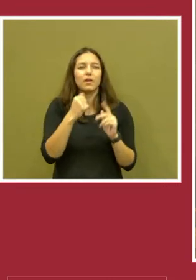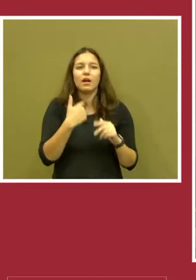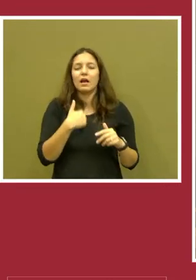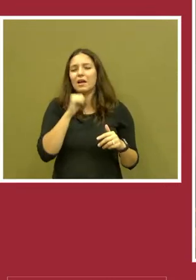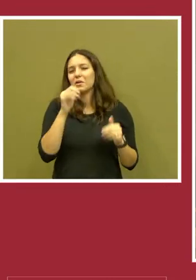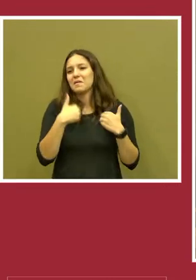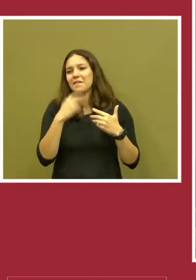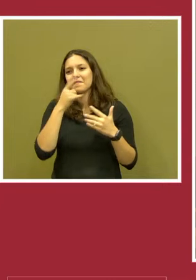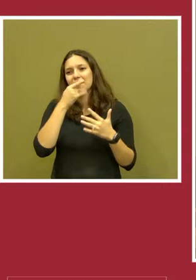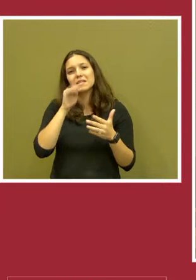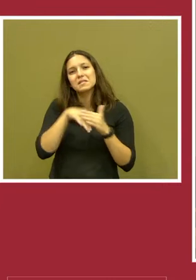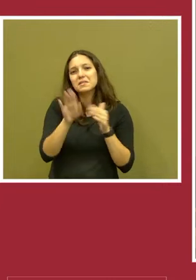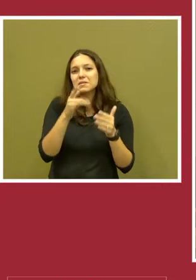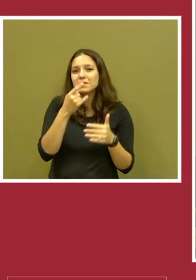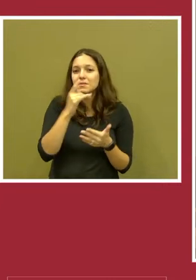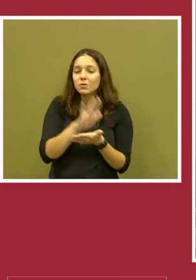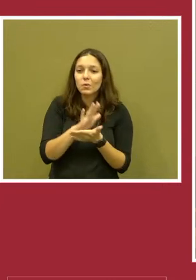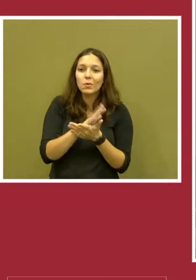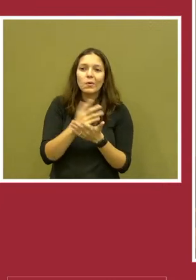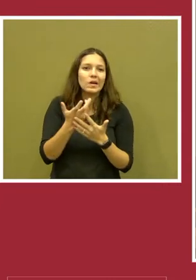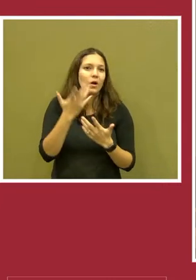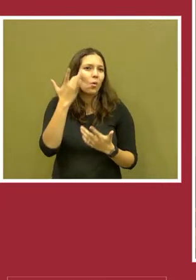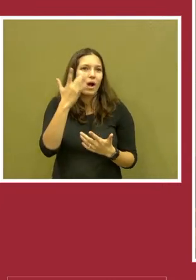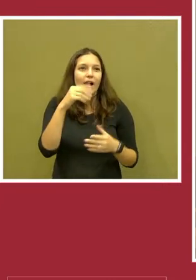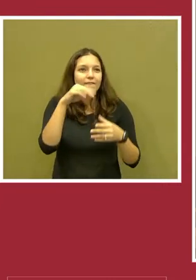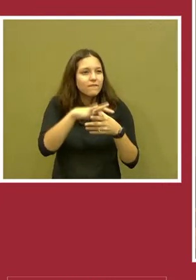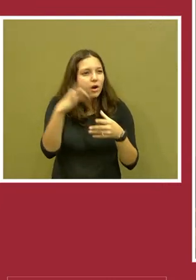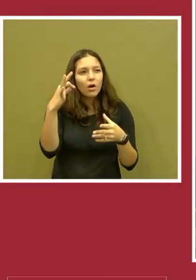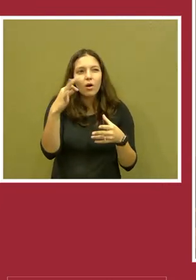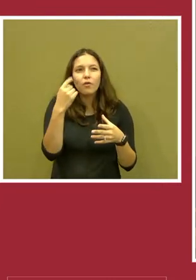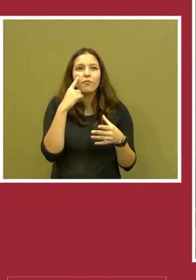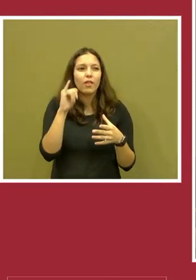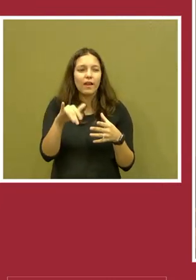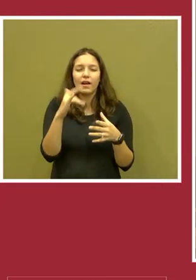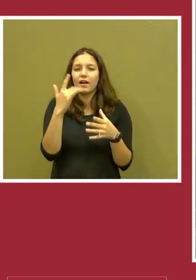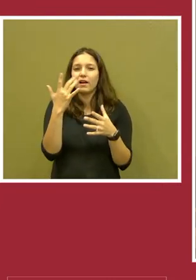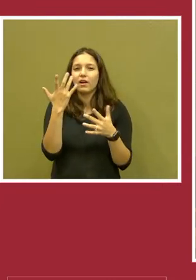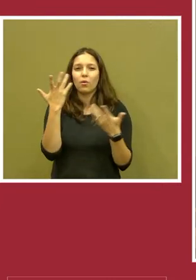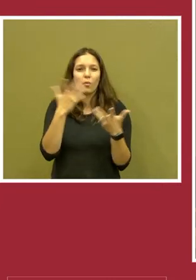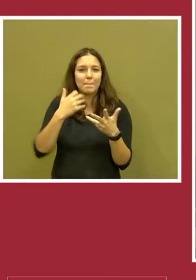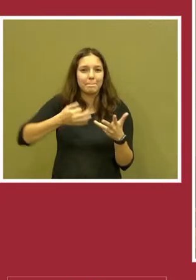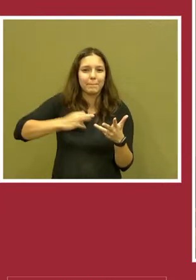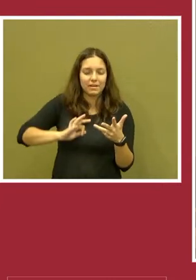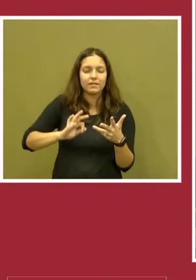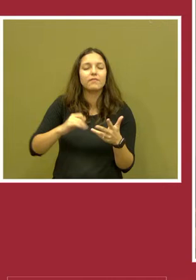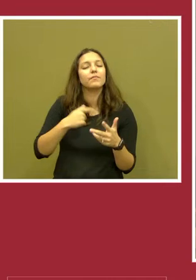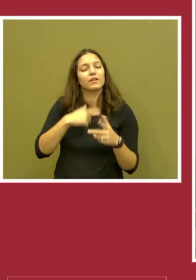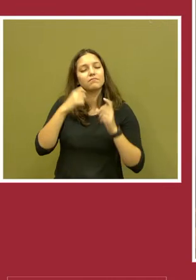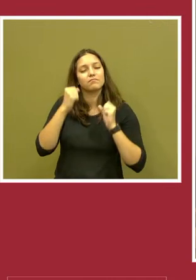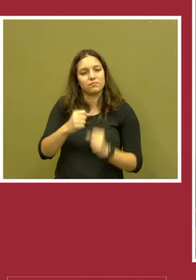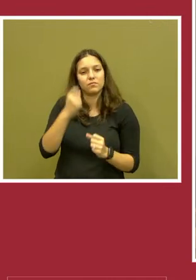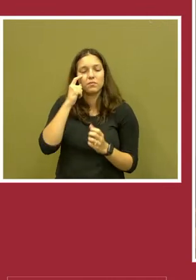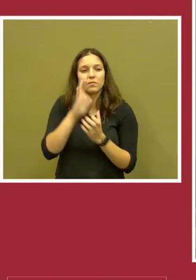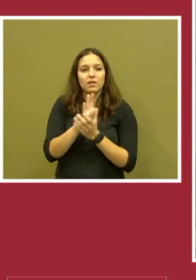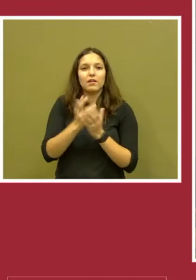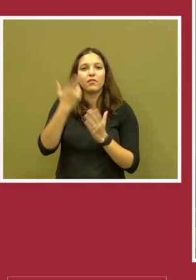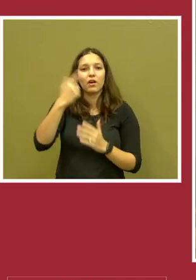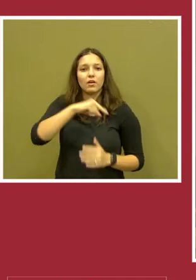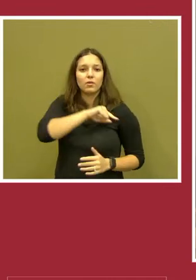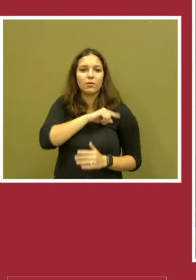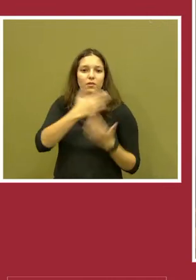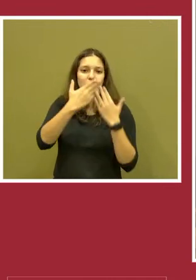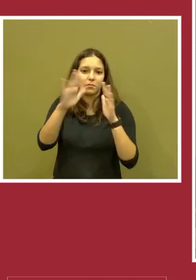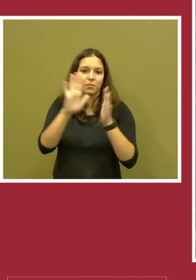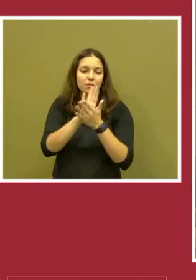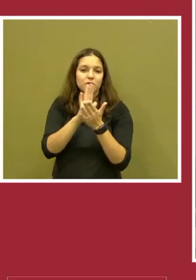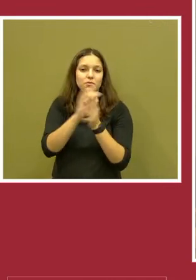in the school, why should I vote for this? What is the benefit? And I just firmly believe that a high quality public school system, which